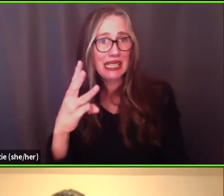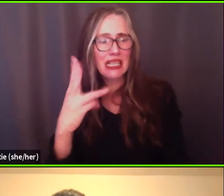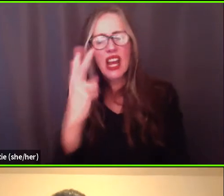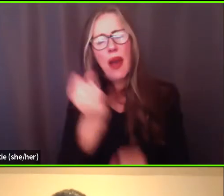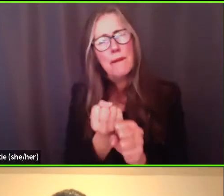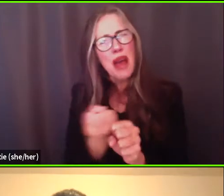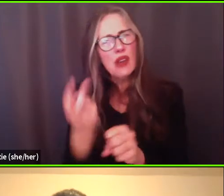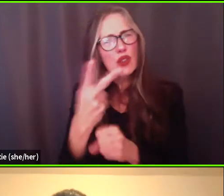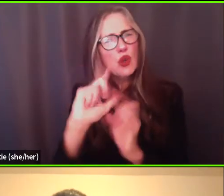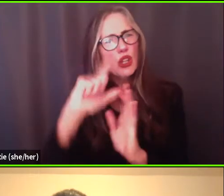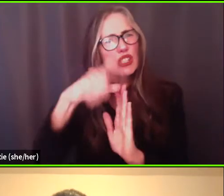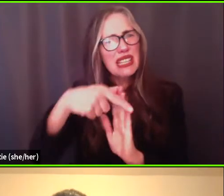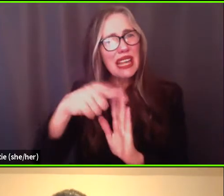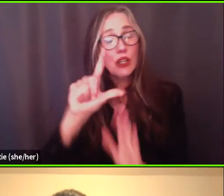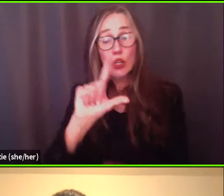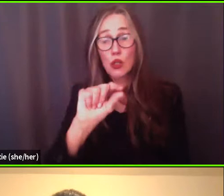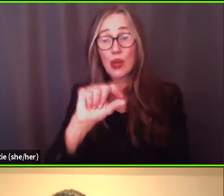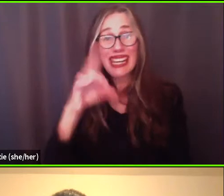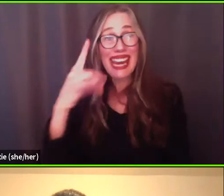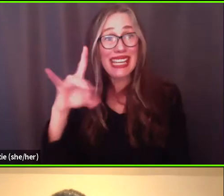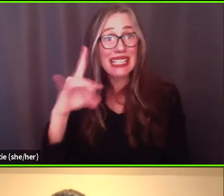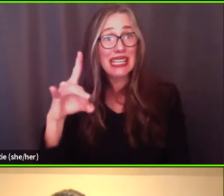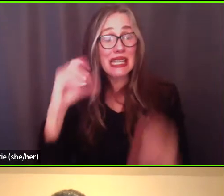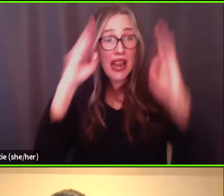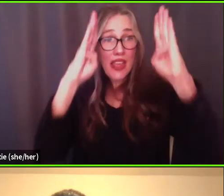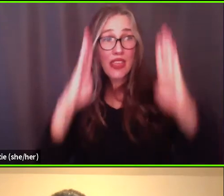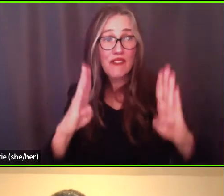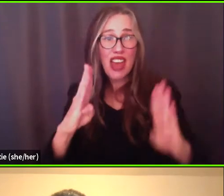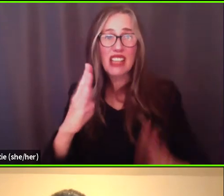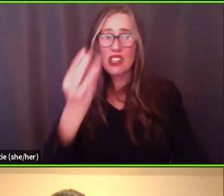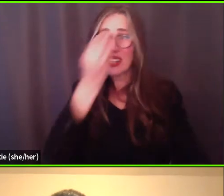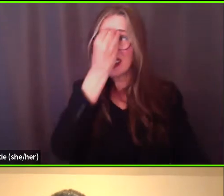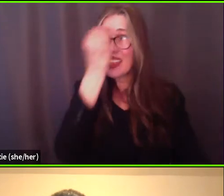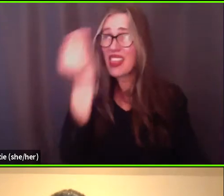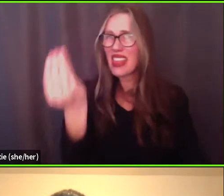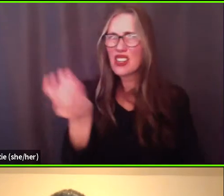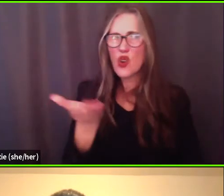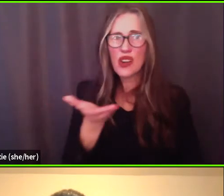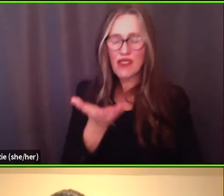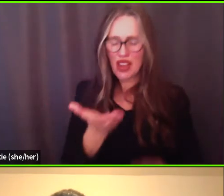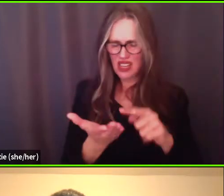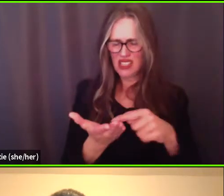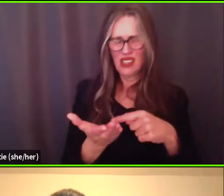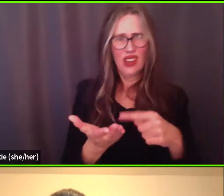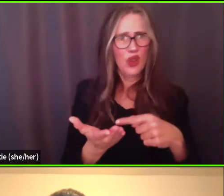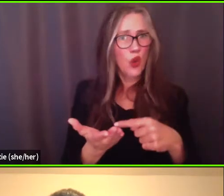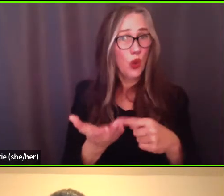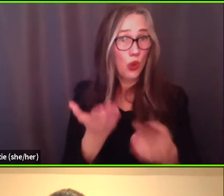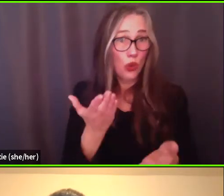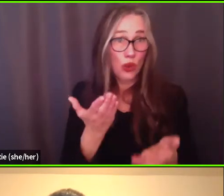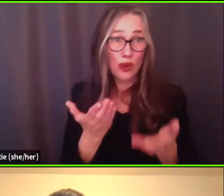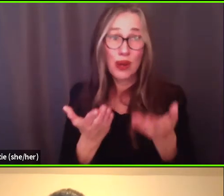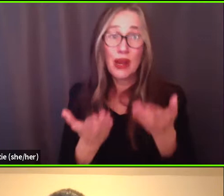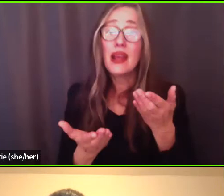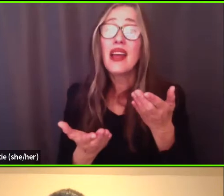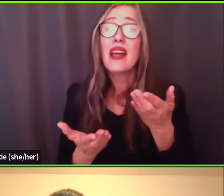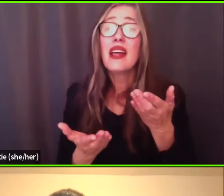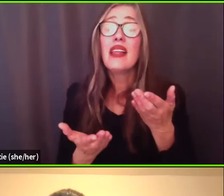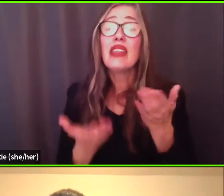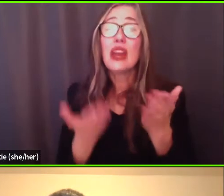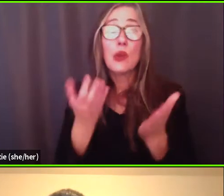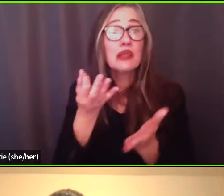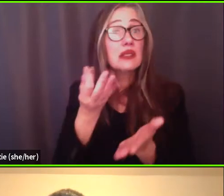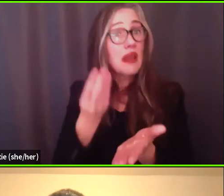um were notified that it there was or um we were notified that there was a fund available for